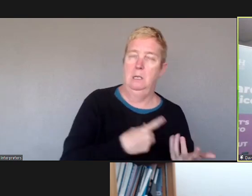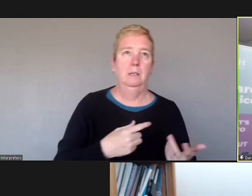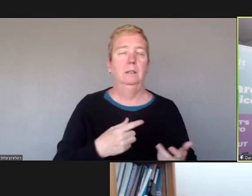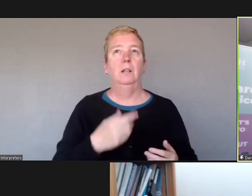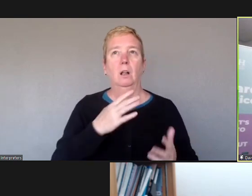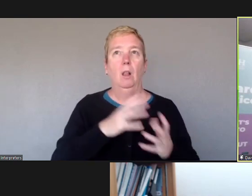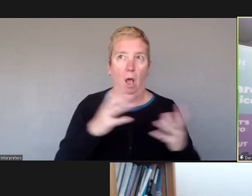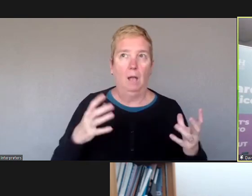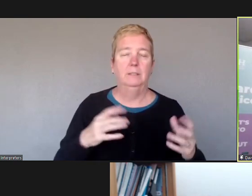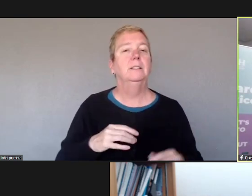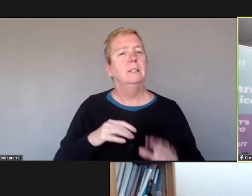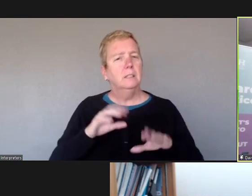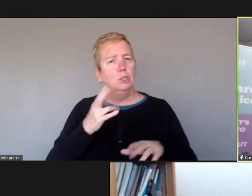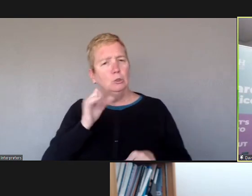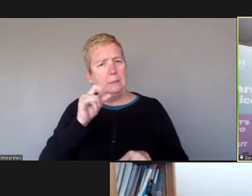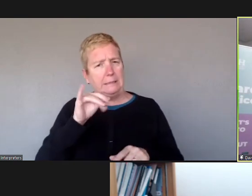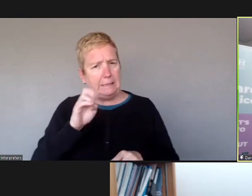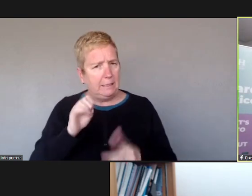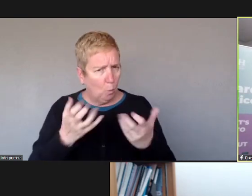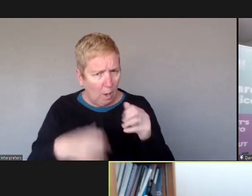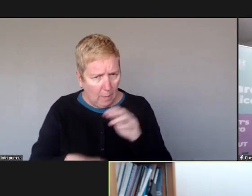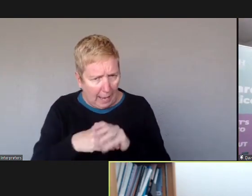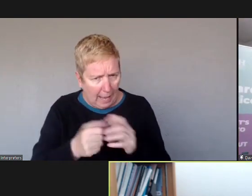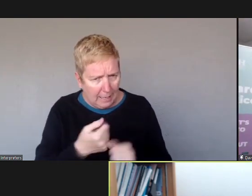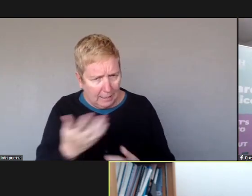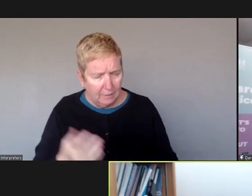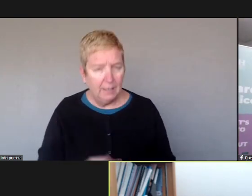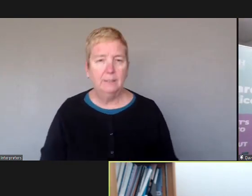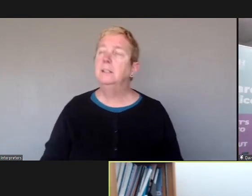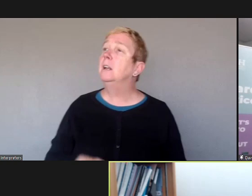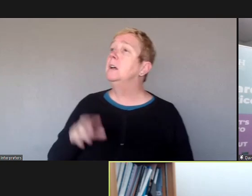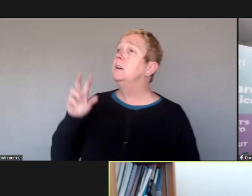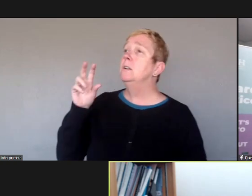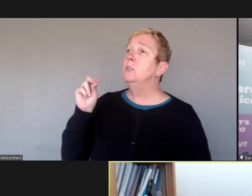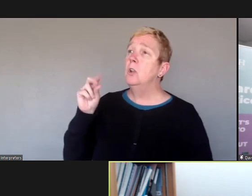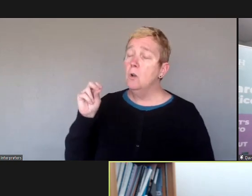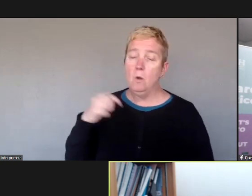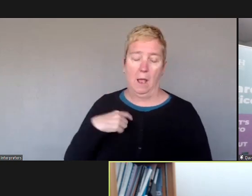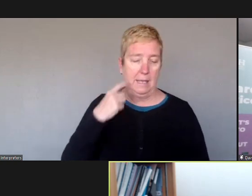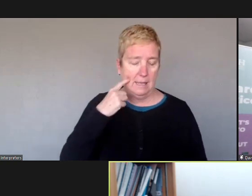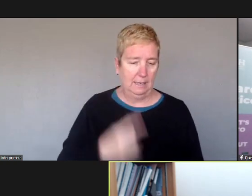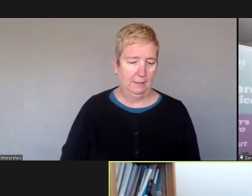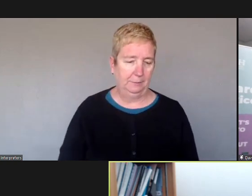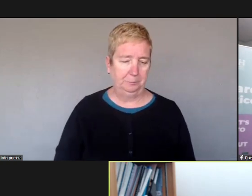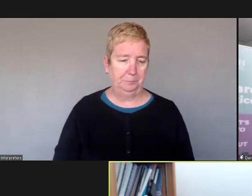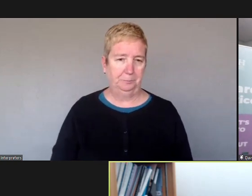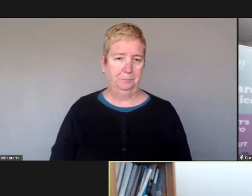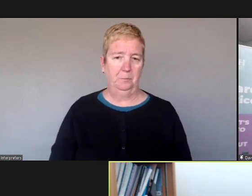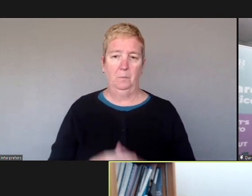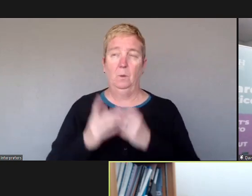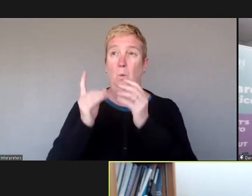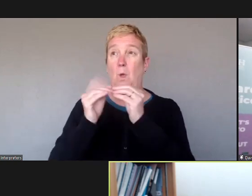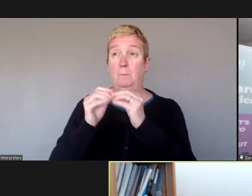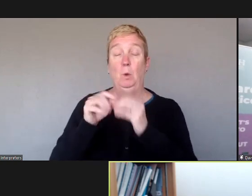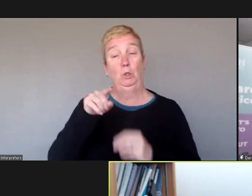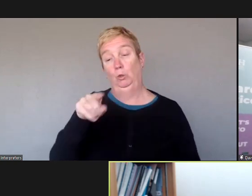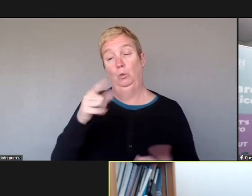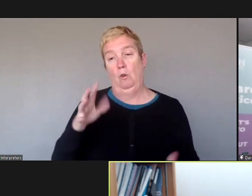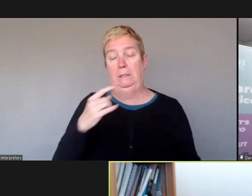Christine, about new vaccines? No, I would just say, as you stated,